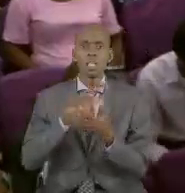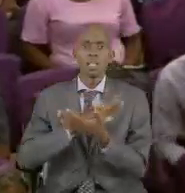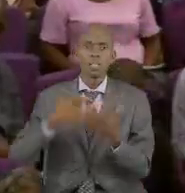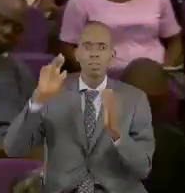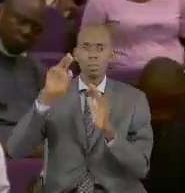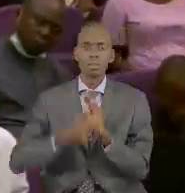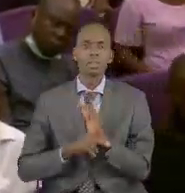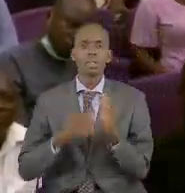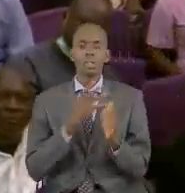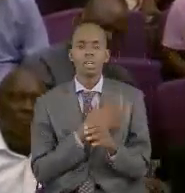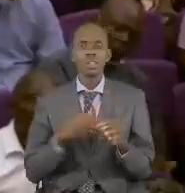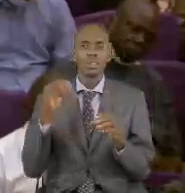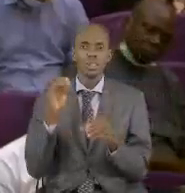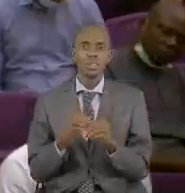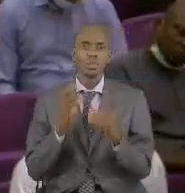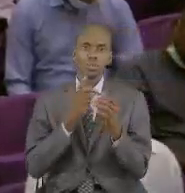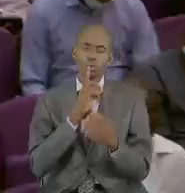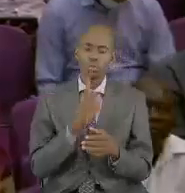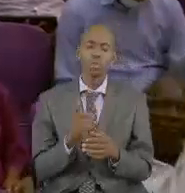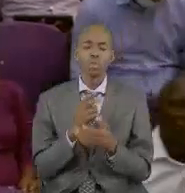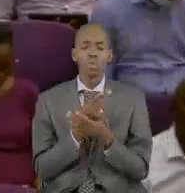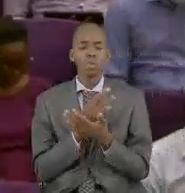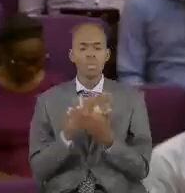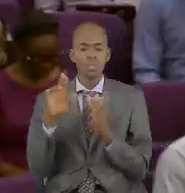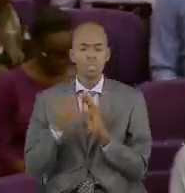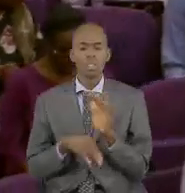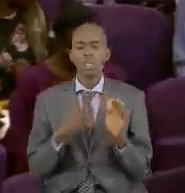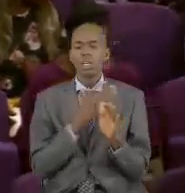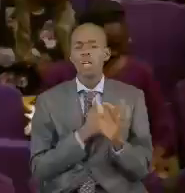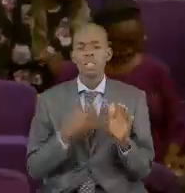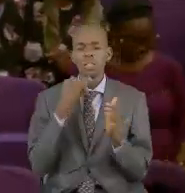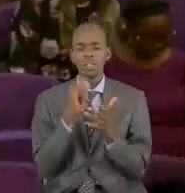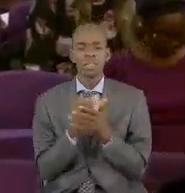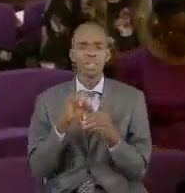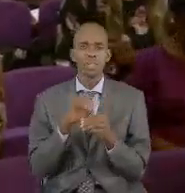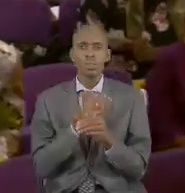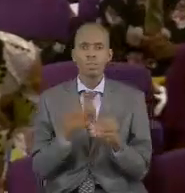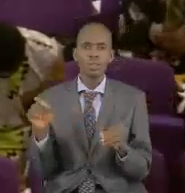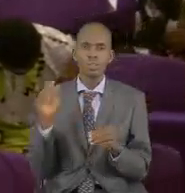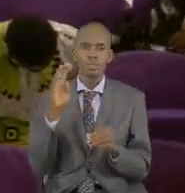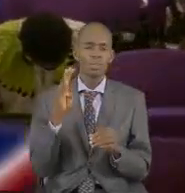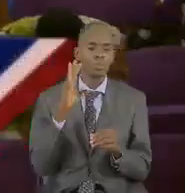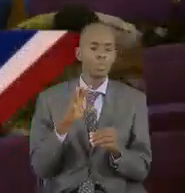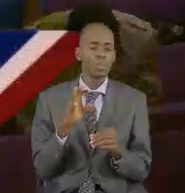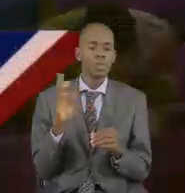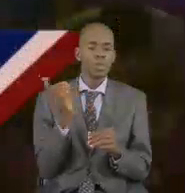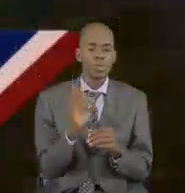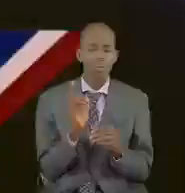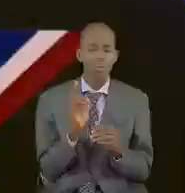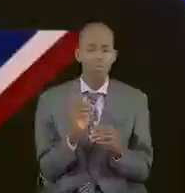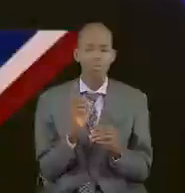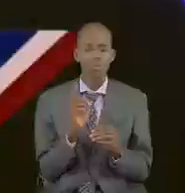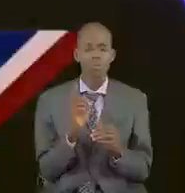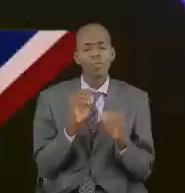and true holiness. And then in verse 25, it says, wherefore, putting